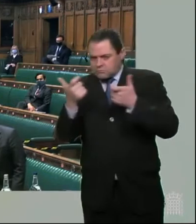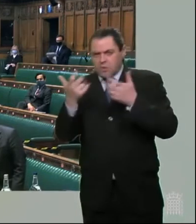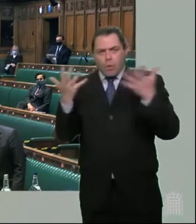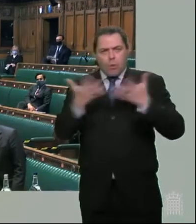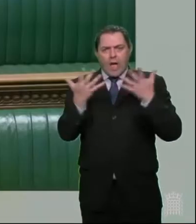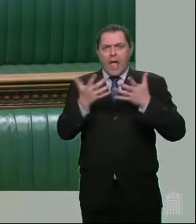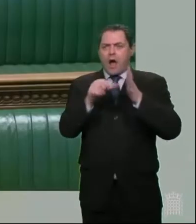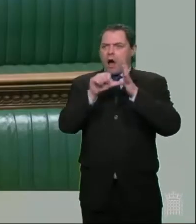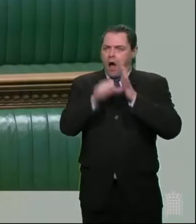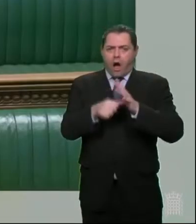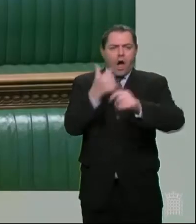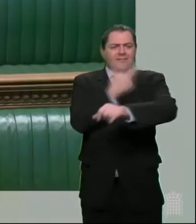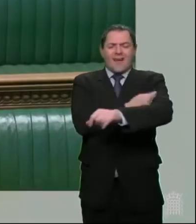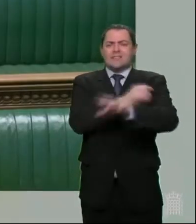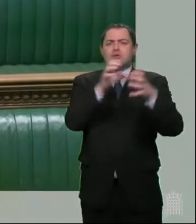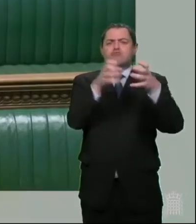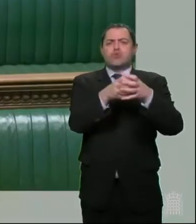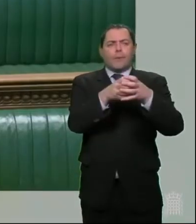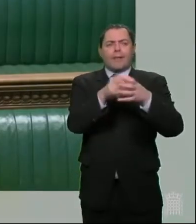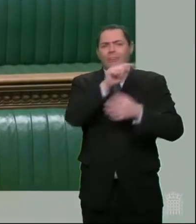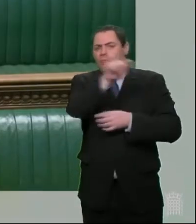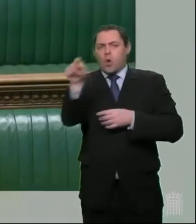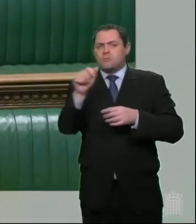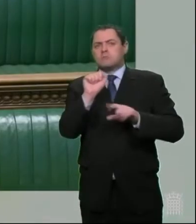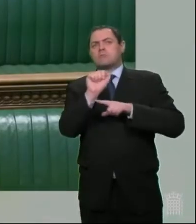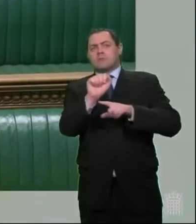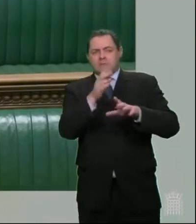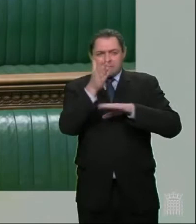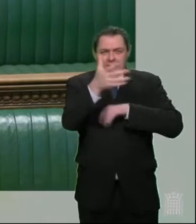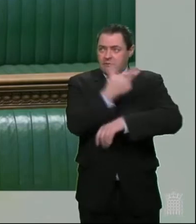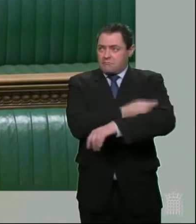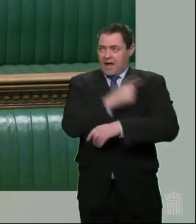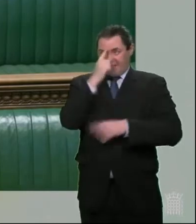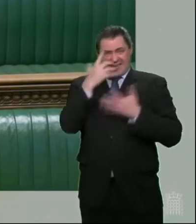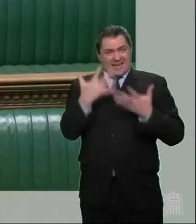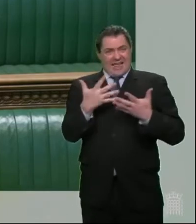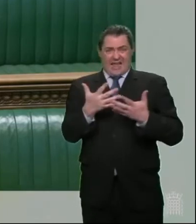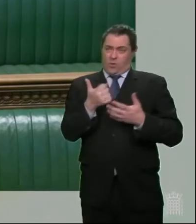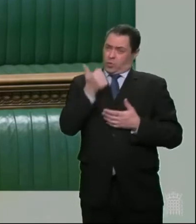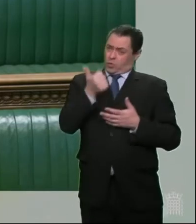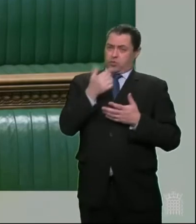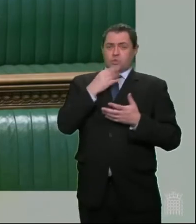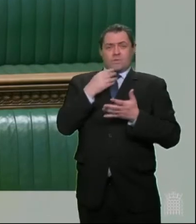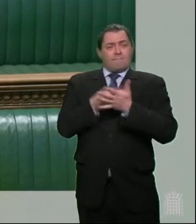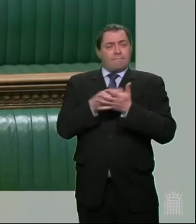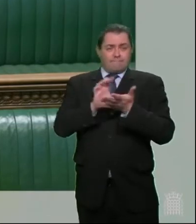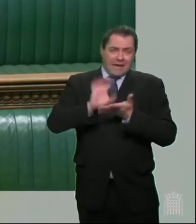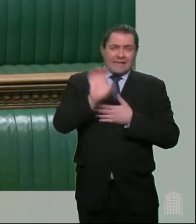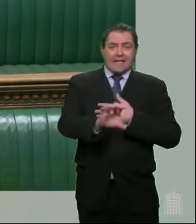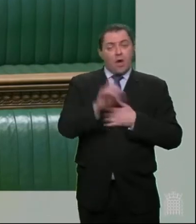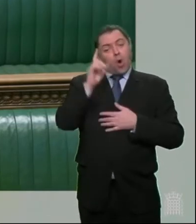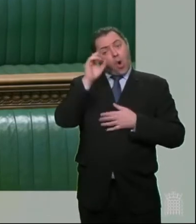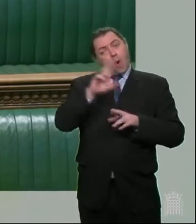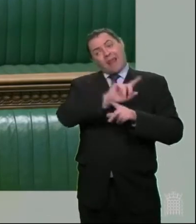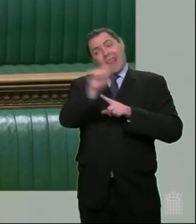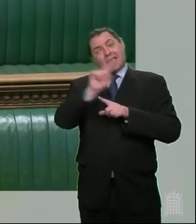hard-to-reach groups would take a vaccine. And I really cannot think of a better investment right now of public funds. And I hope that later on this